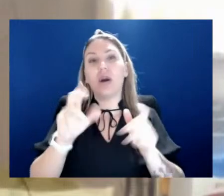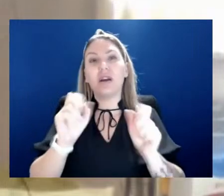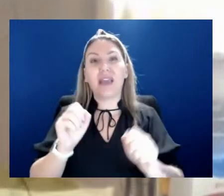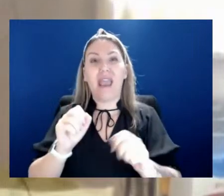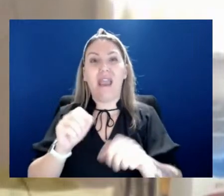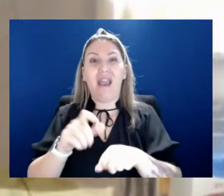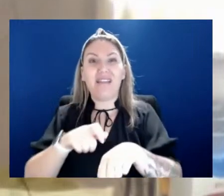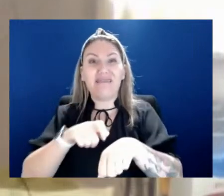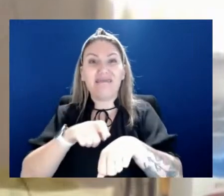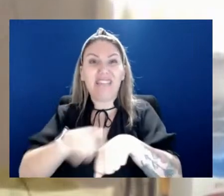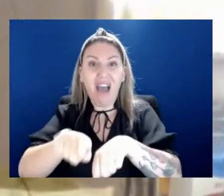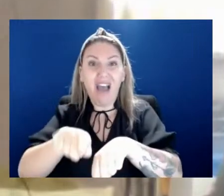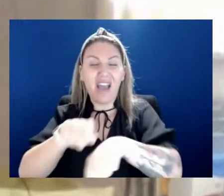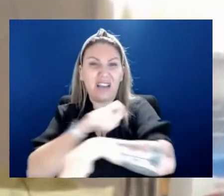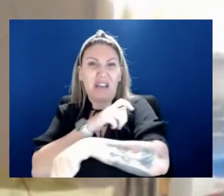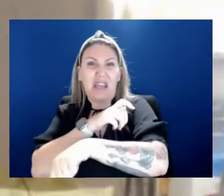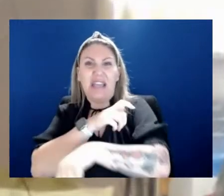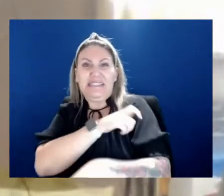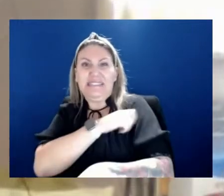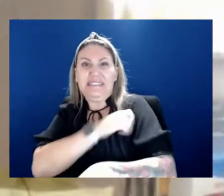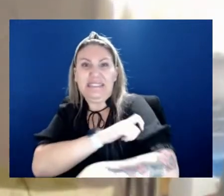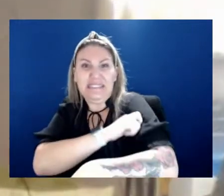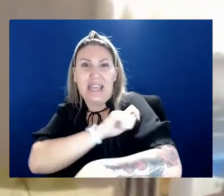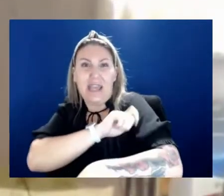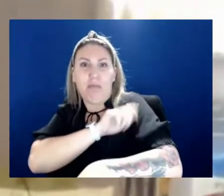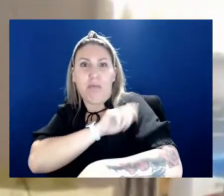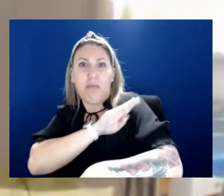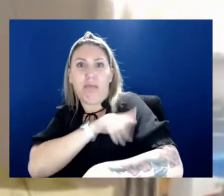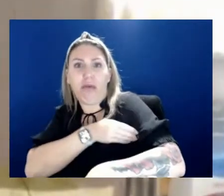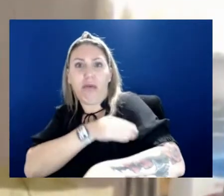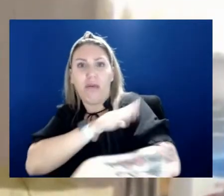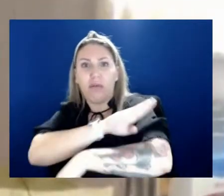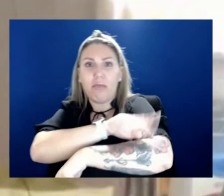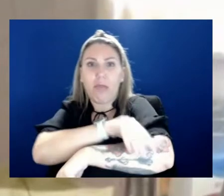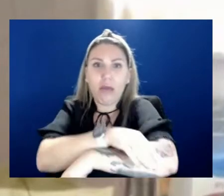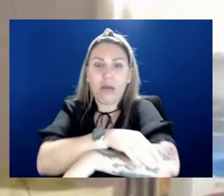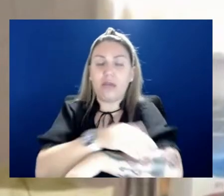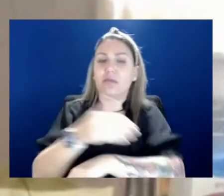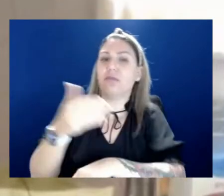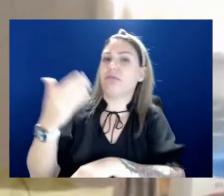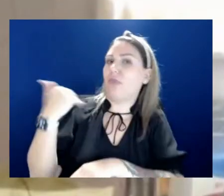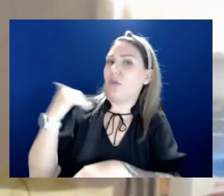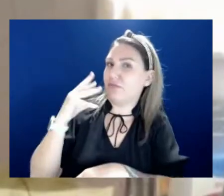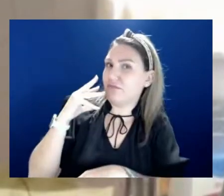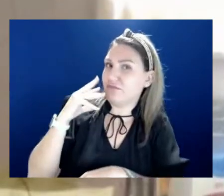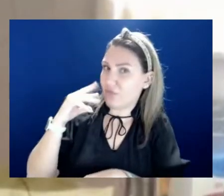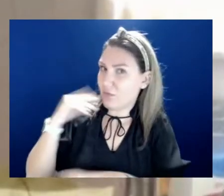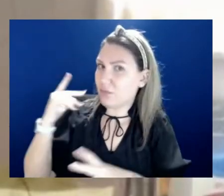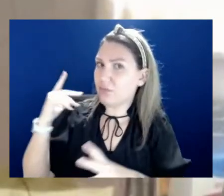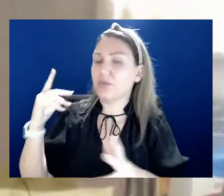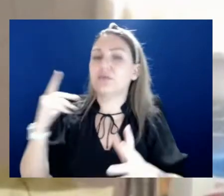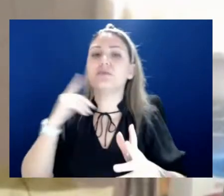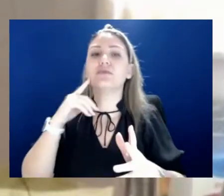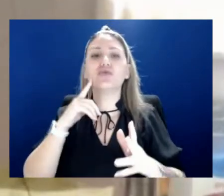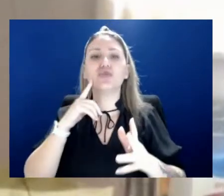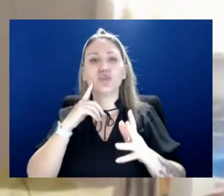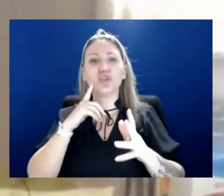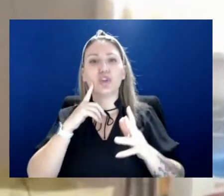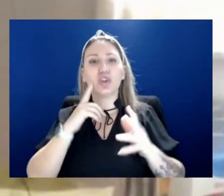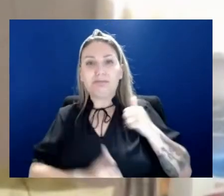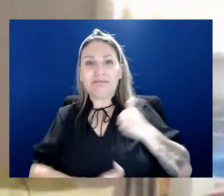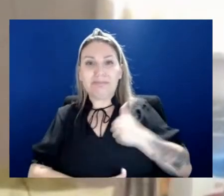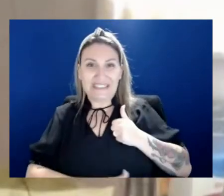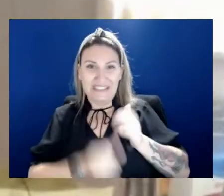actually remove tissue. So I'm a former military surgeon of about 20 years in the Air